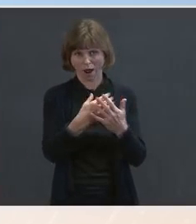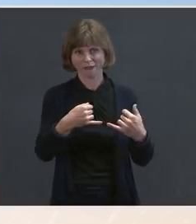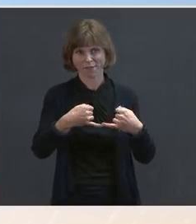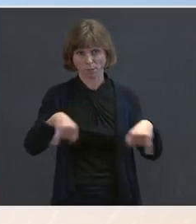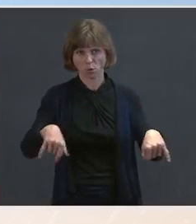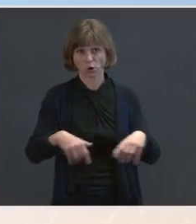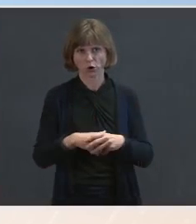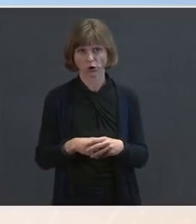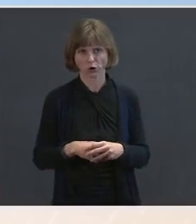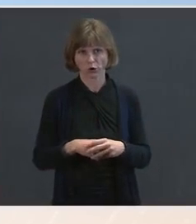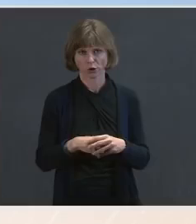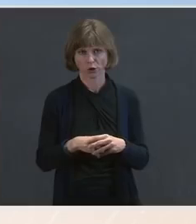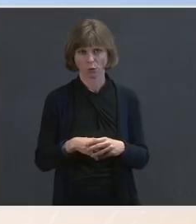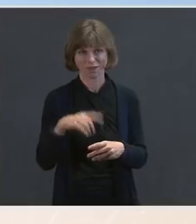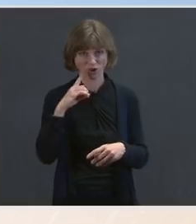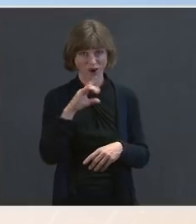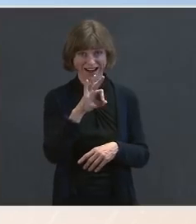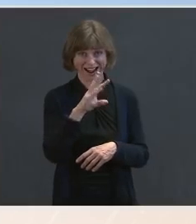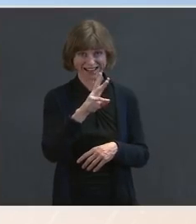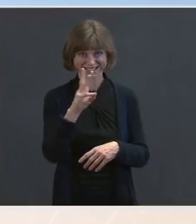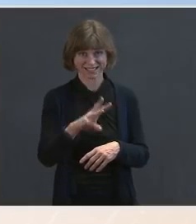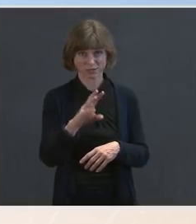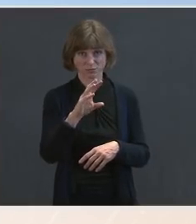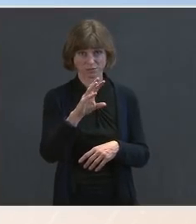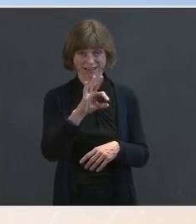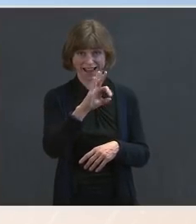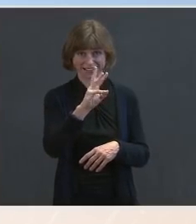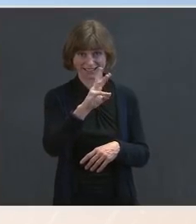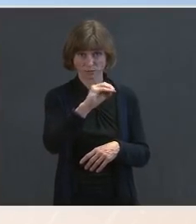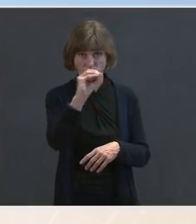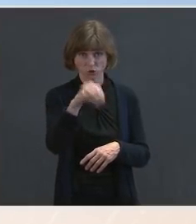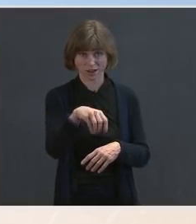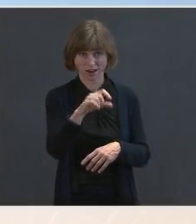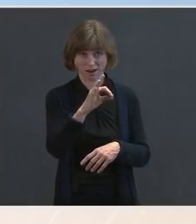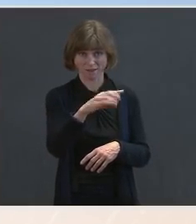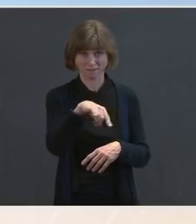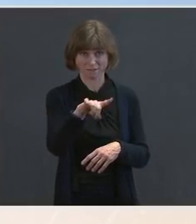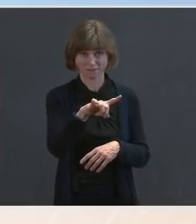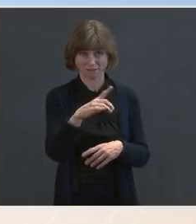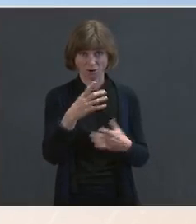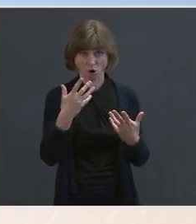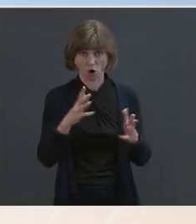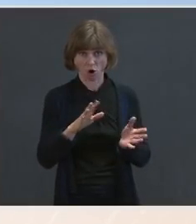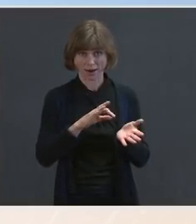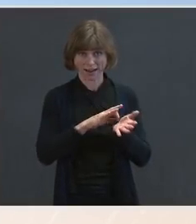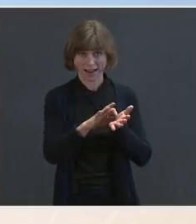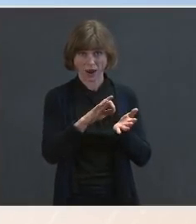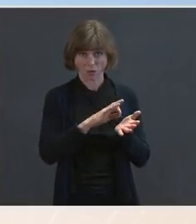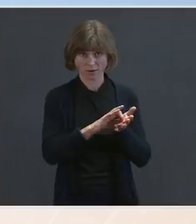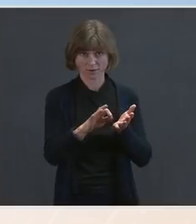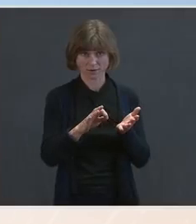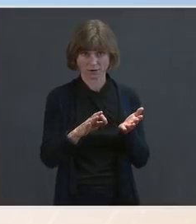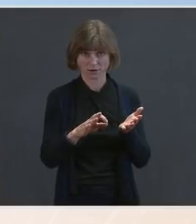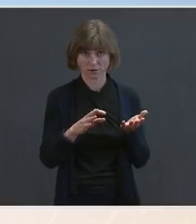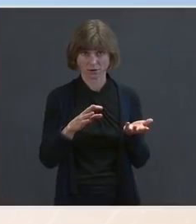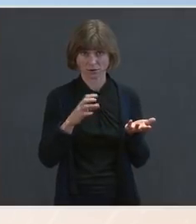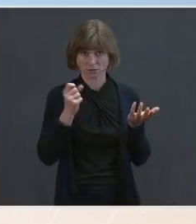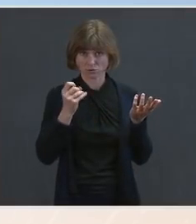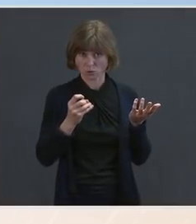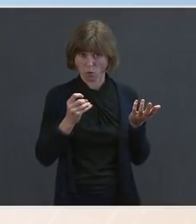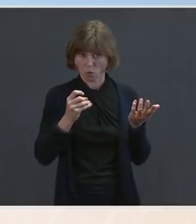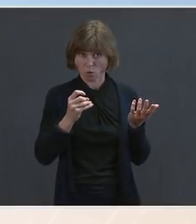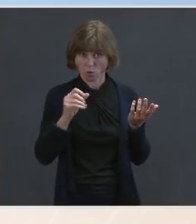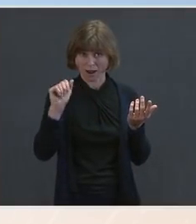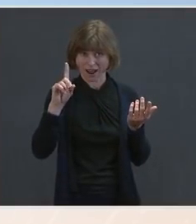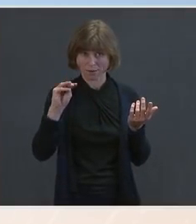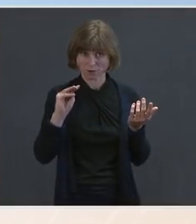that 96% of the HHS beds are already accounted for. Is the administration planning to open new